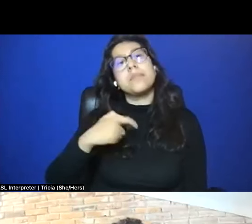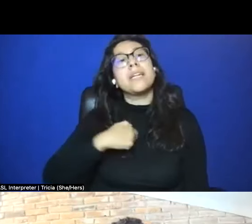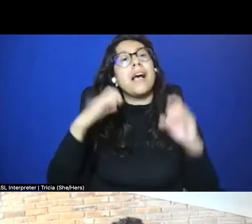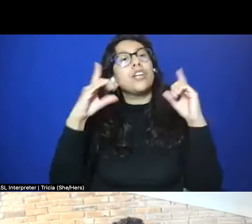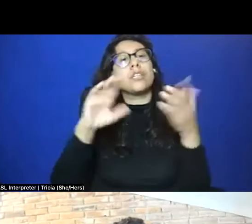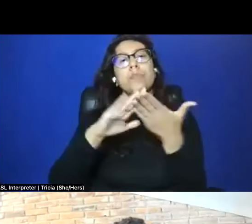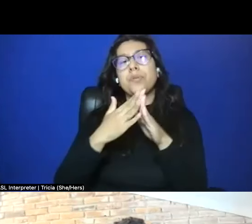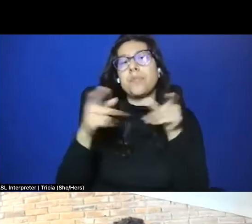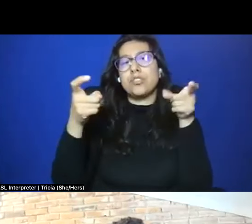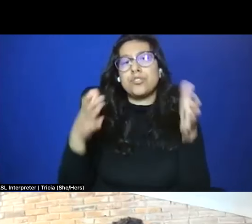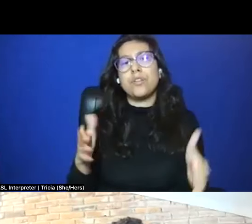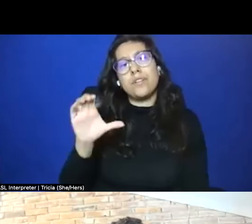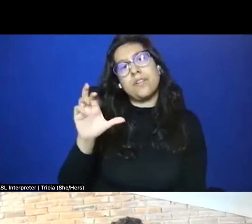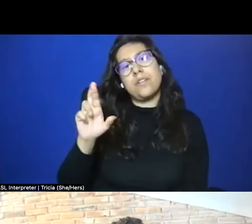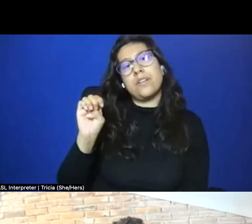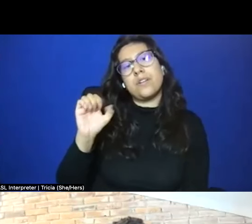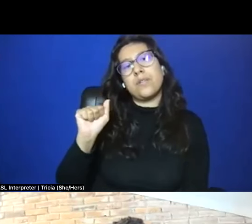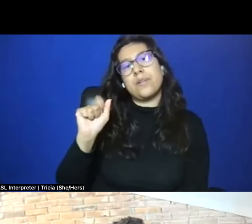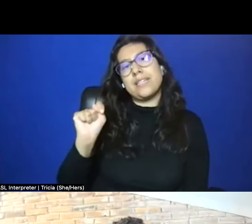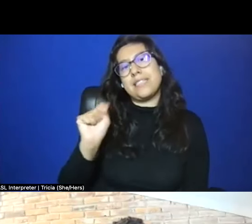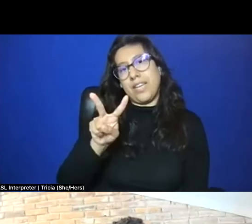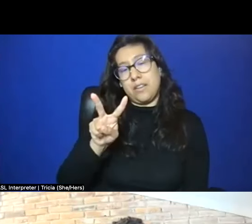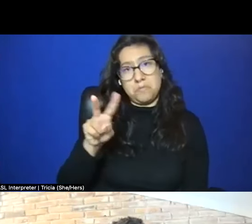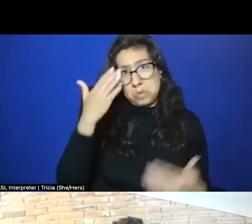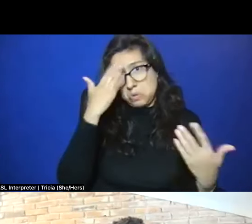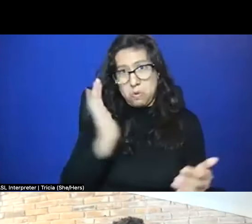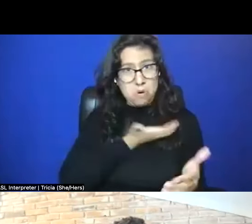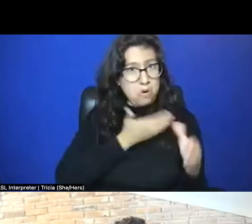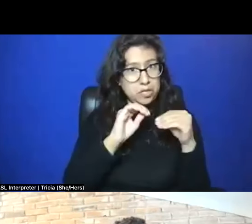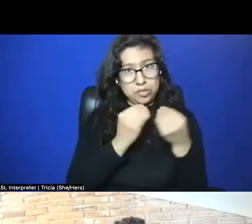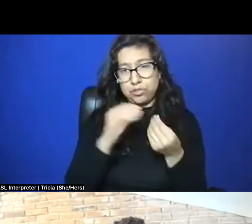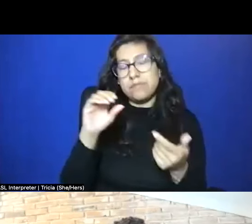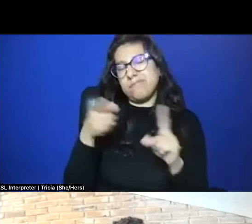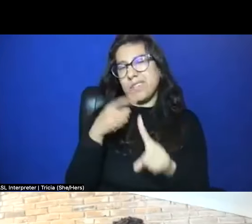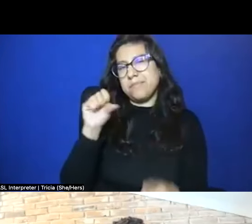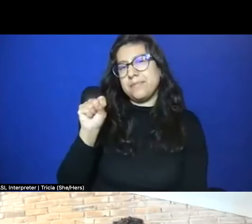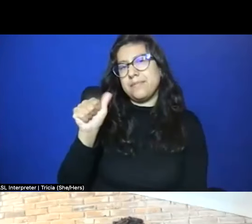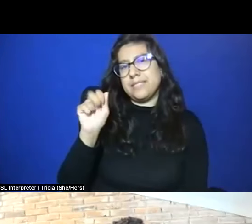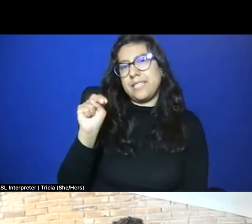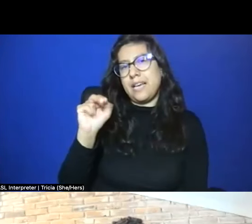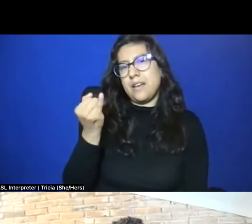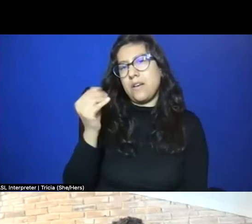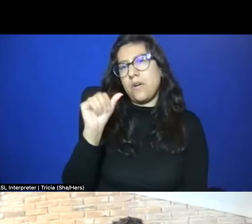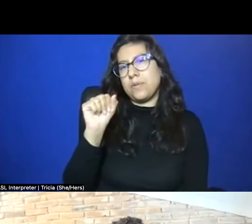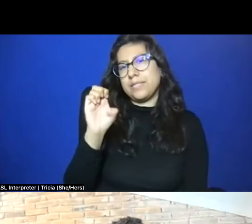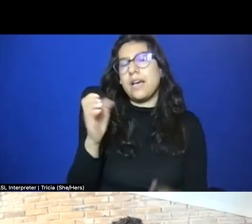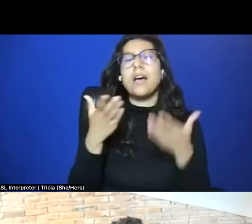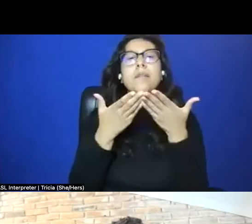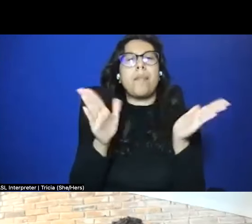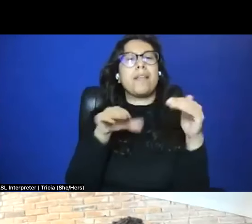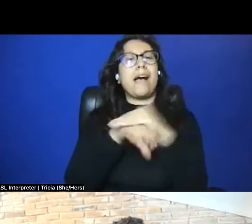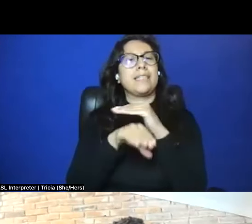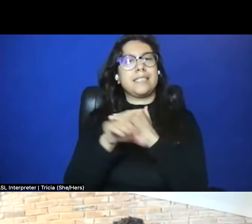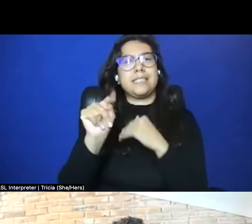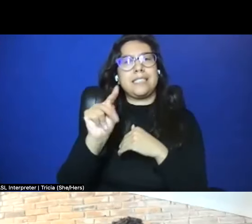at CreaTV. For folks who are not familiar with CreaTV San Jose, we are the public access television